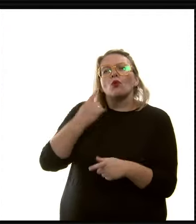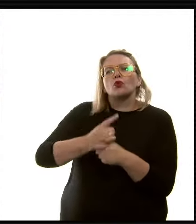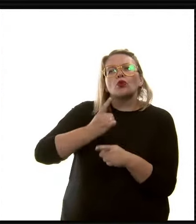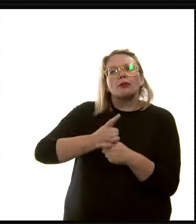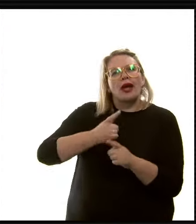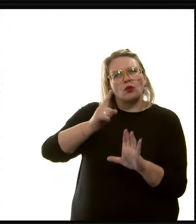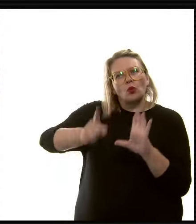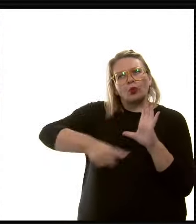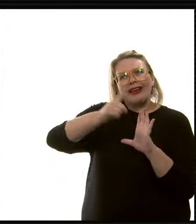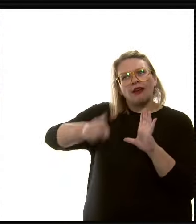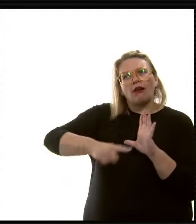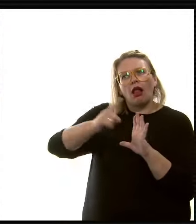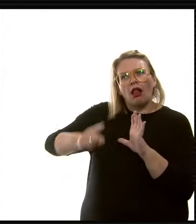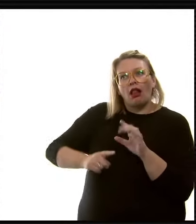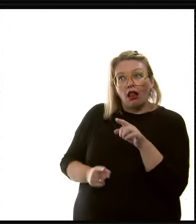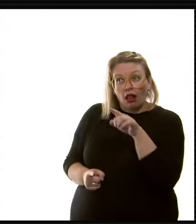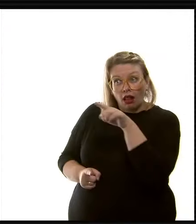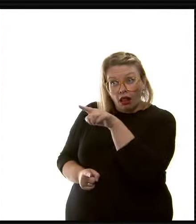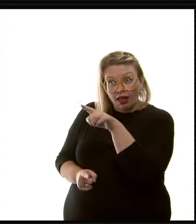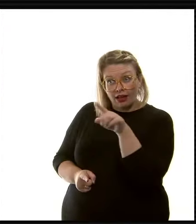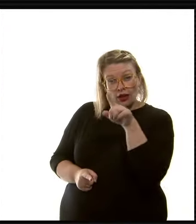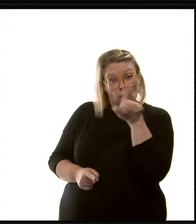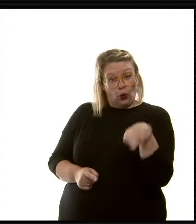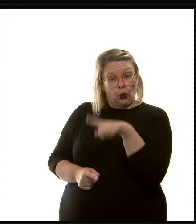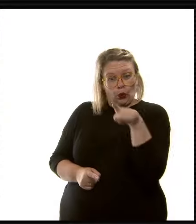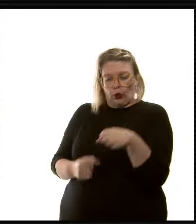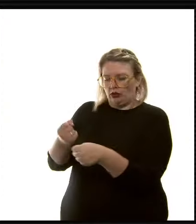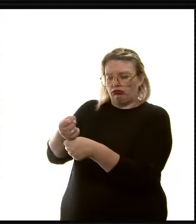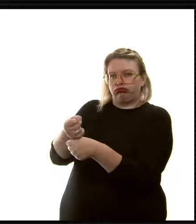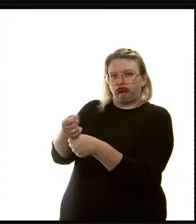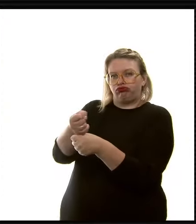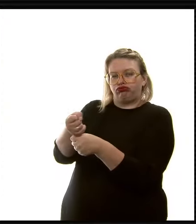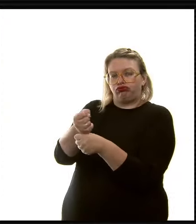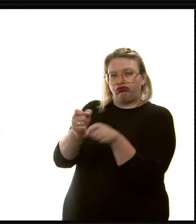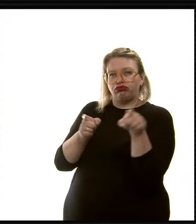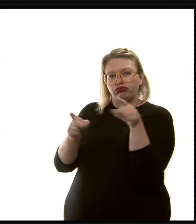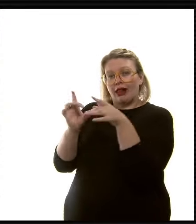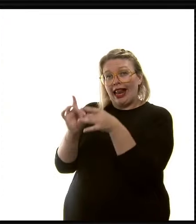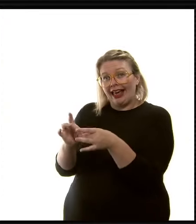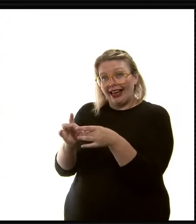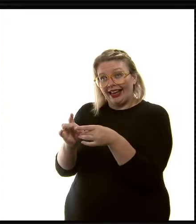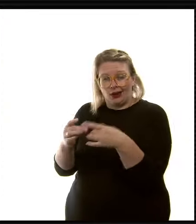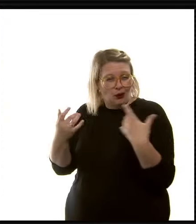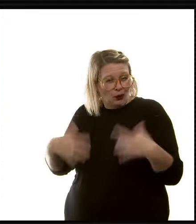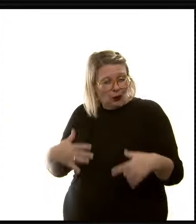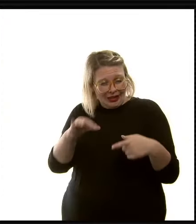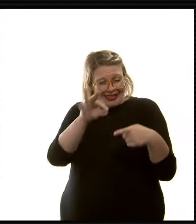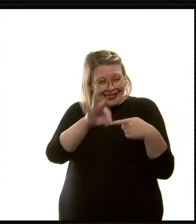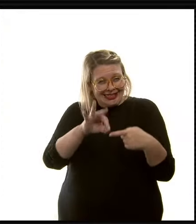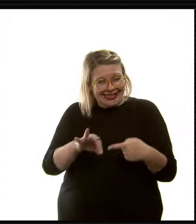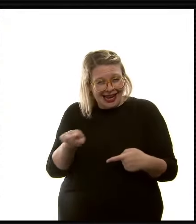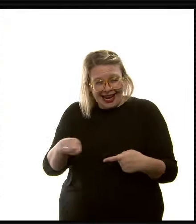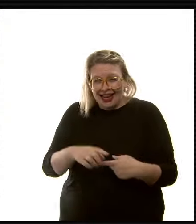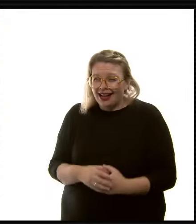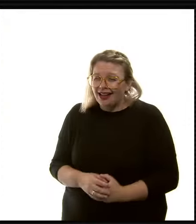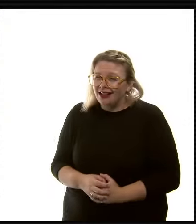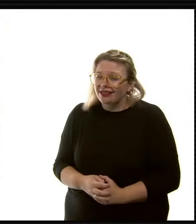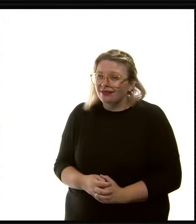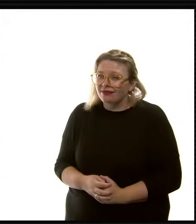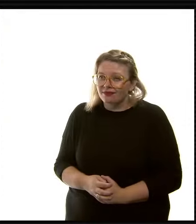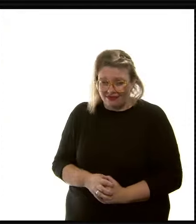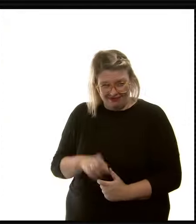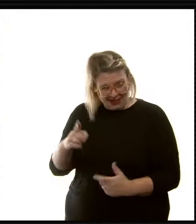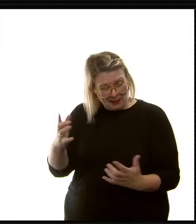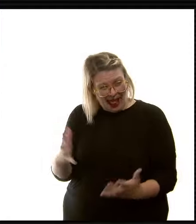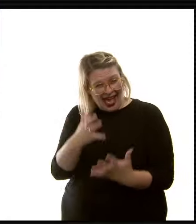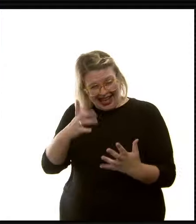water wheel, and it's powering up the millstone over here. So yeah, a lot of different story starters to play with.